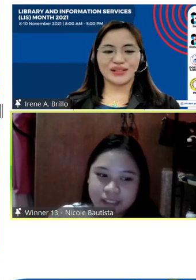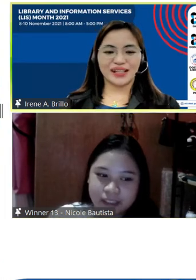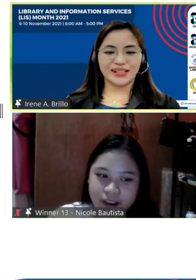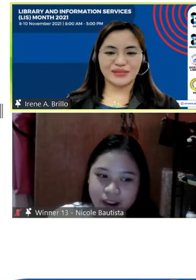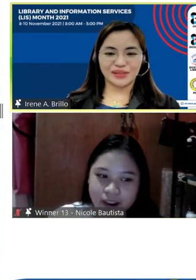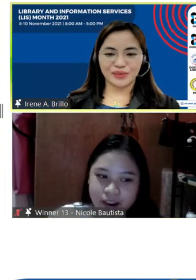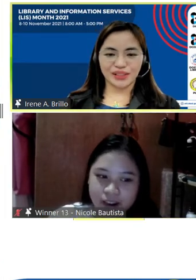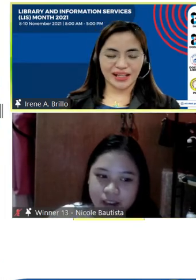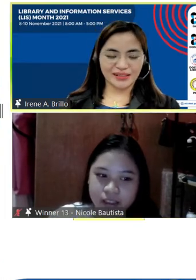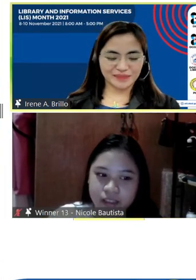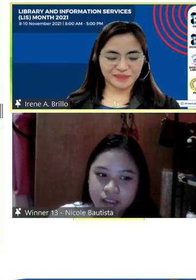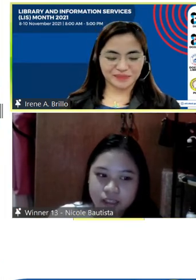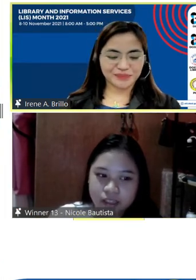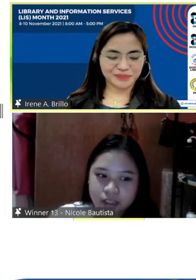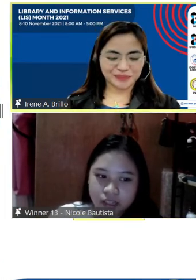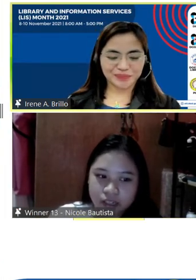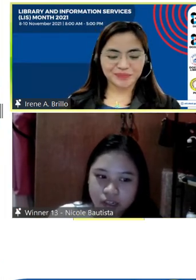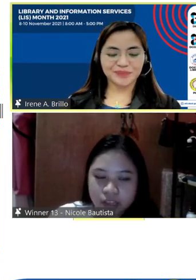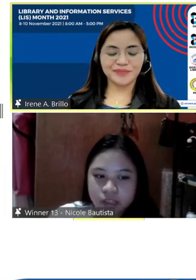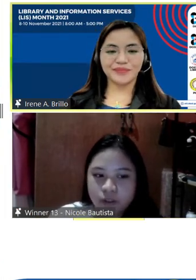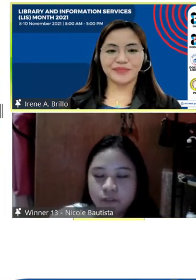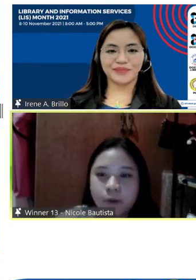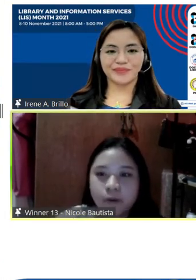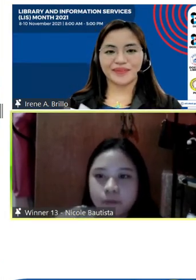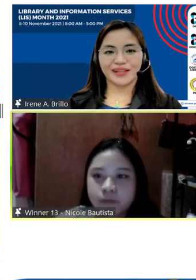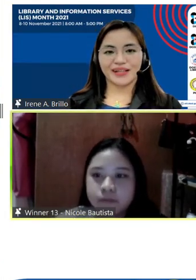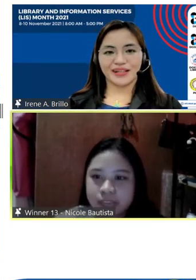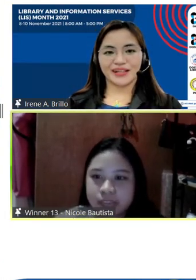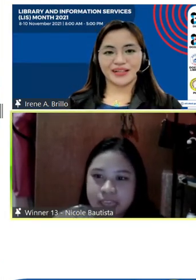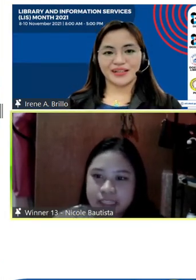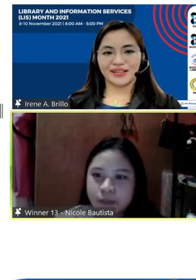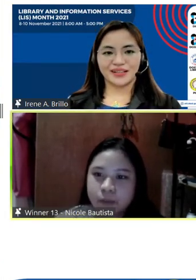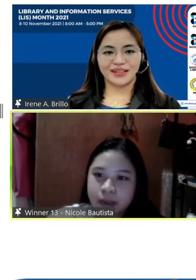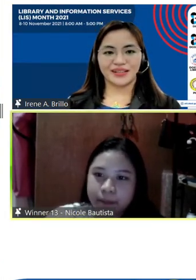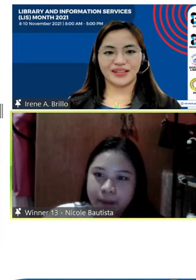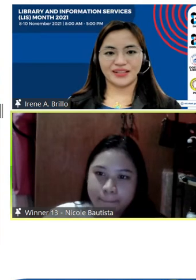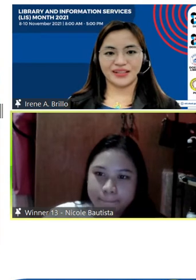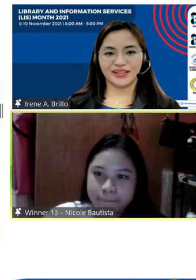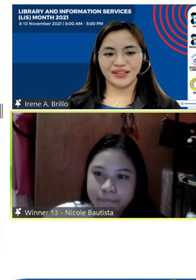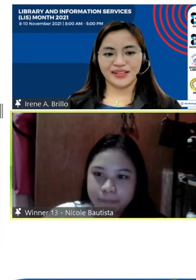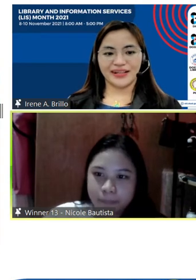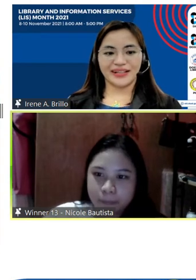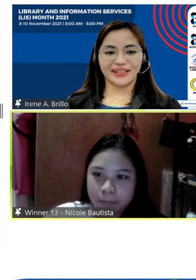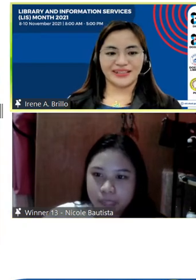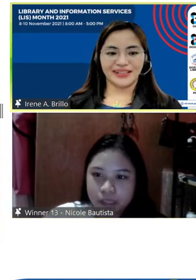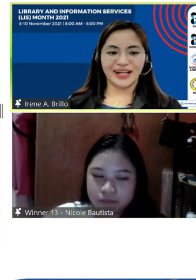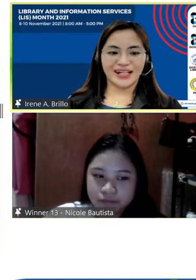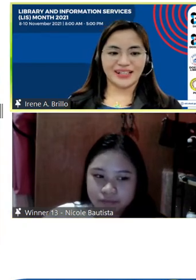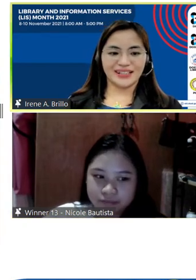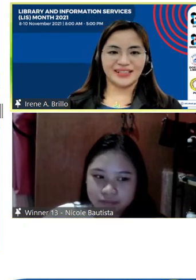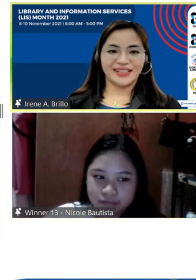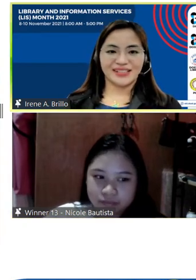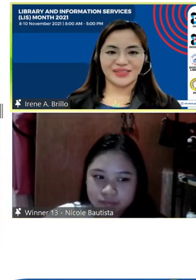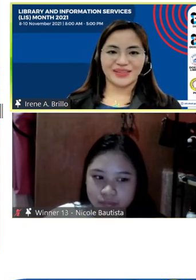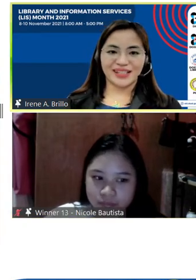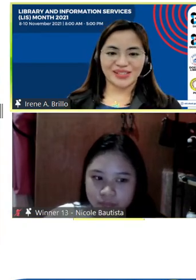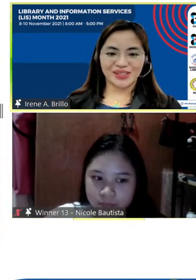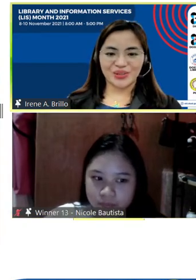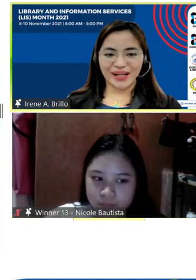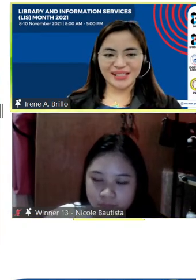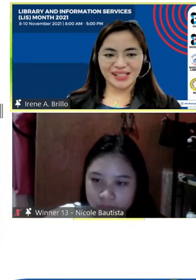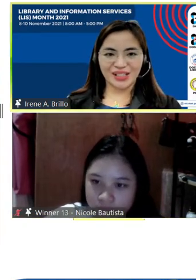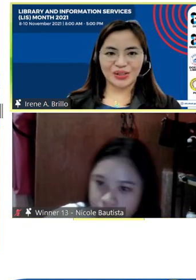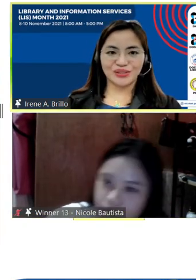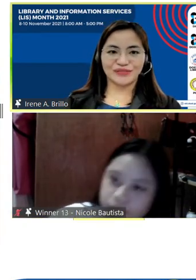Ayan. Anong grade level mo na? Grade 12 po from Lyceum Alabang. Ayan. So, thank